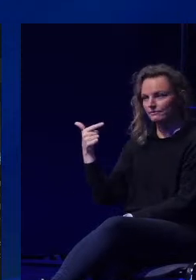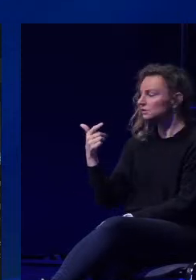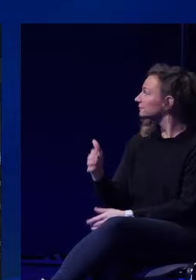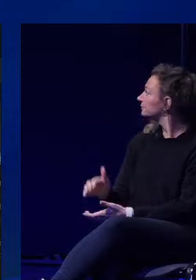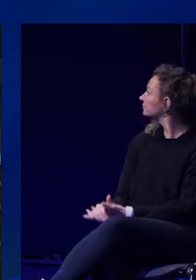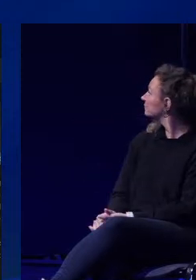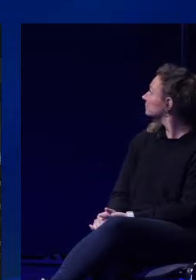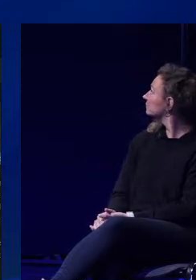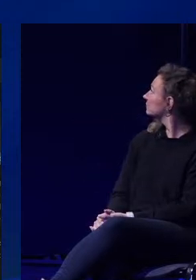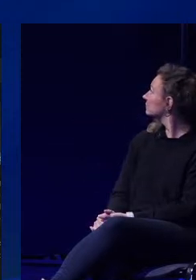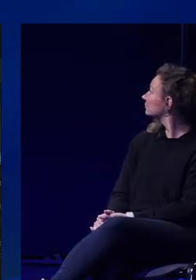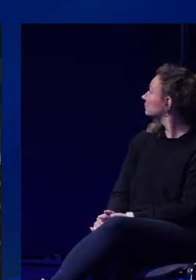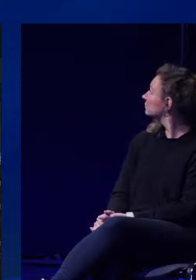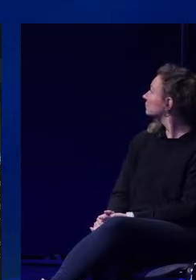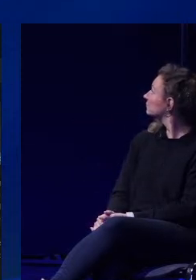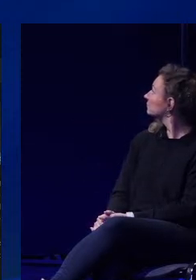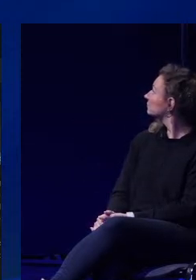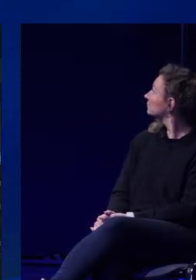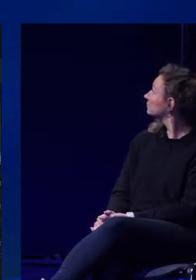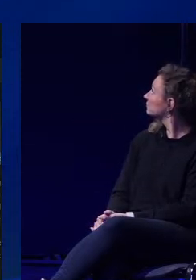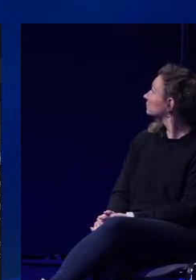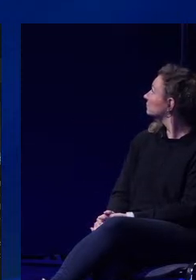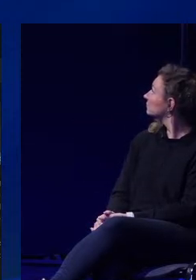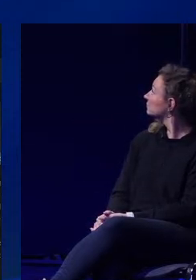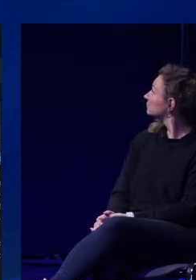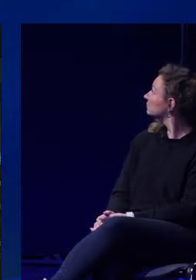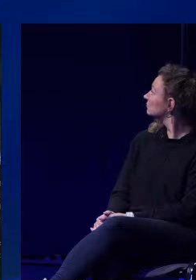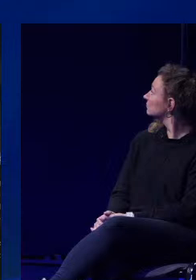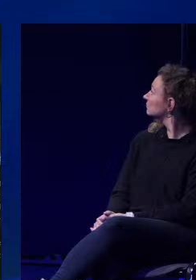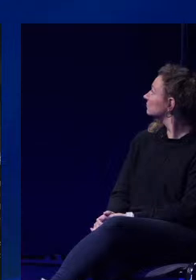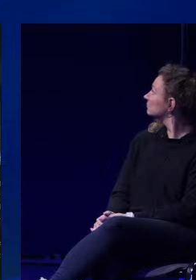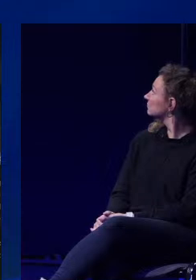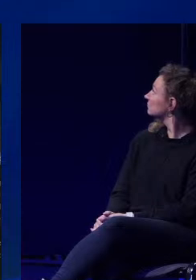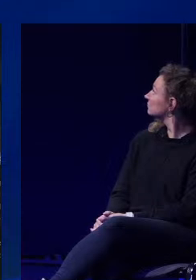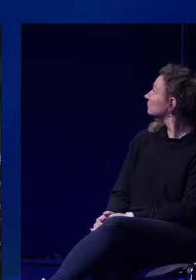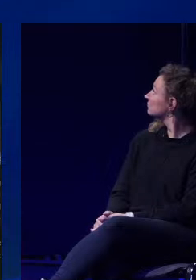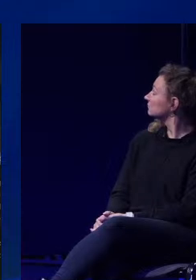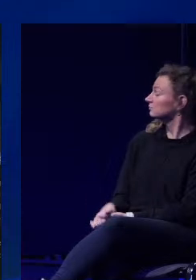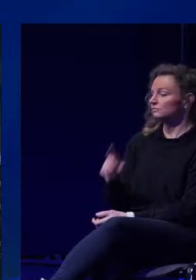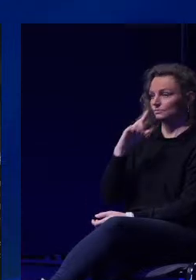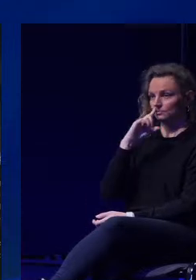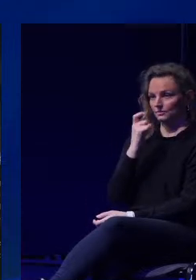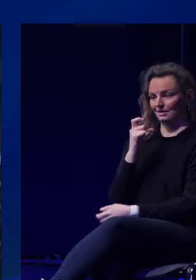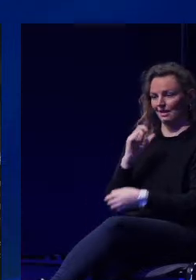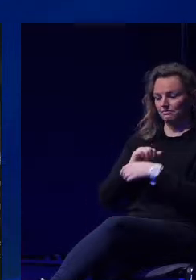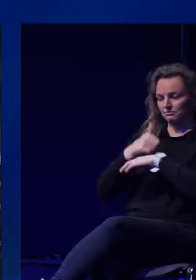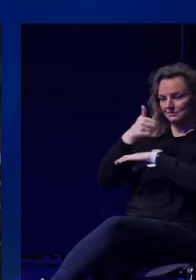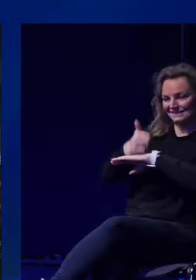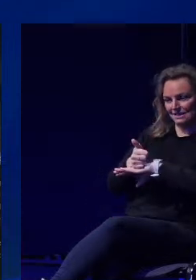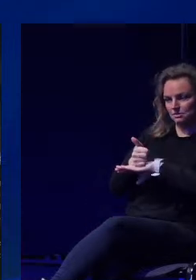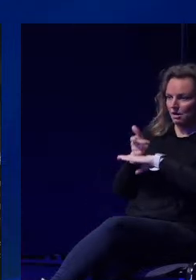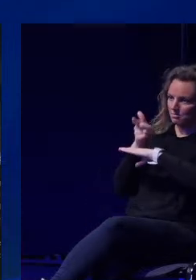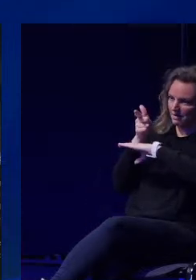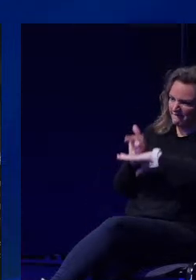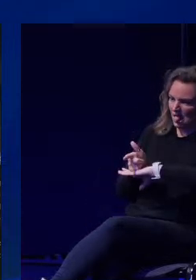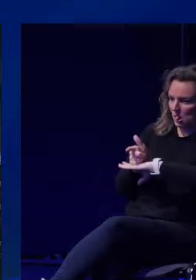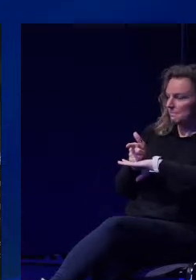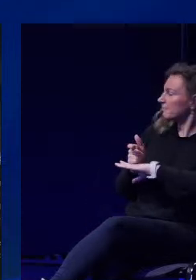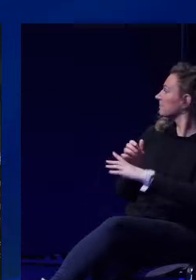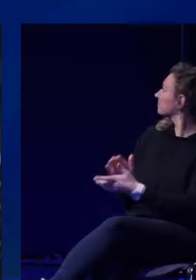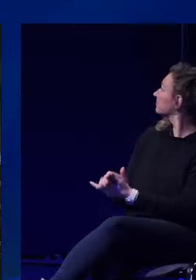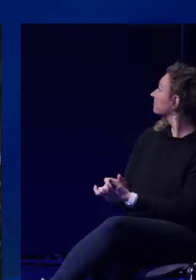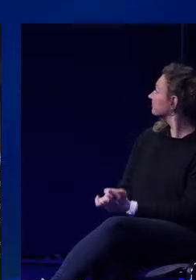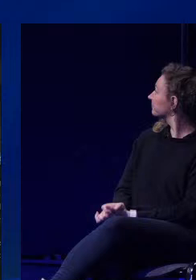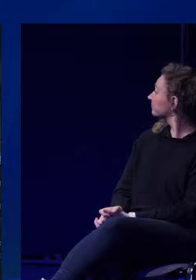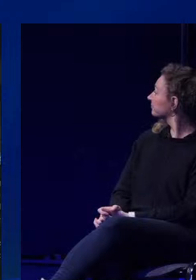for the demo, I picked an Ari, and it's like a 177 crop, right? So you can set up the film back over here, right? You